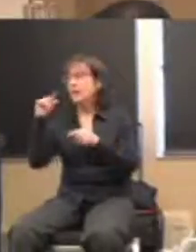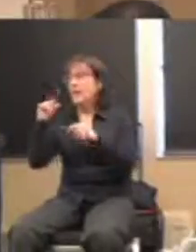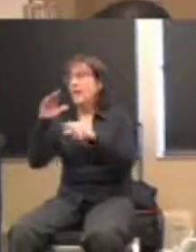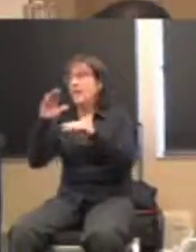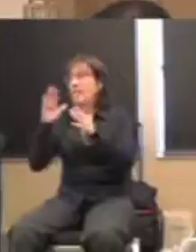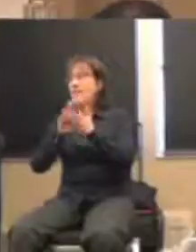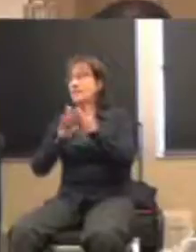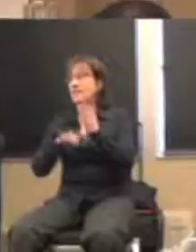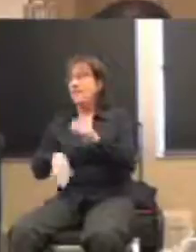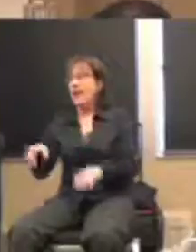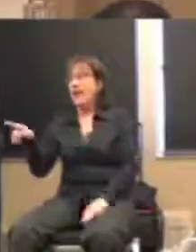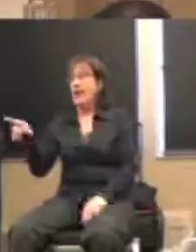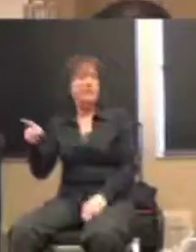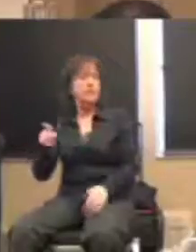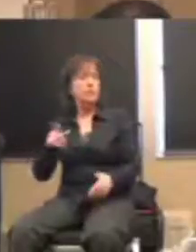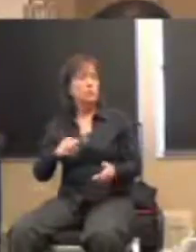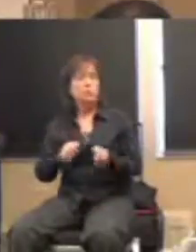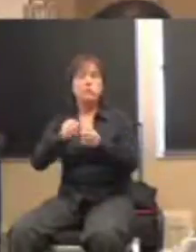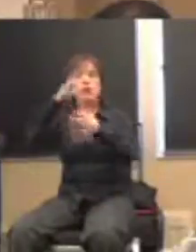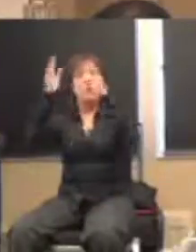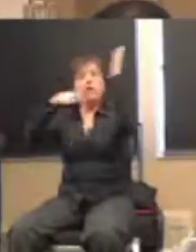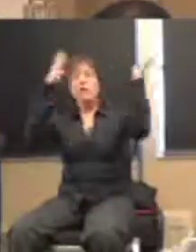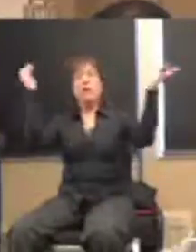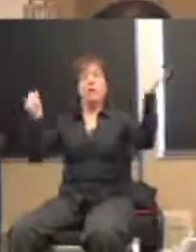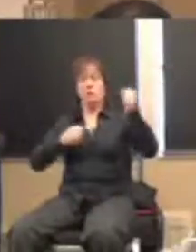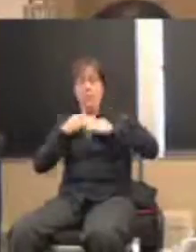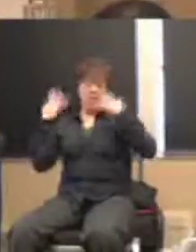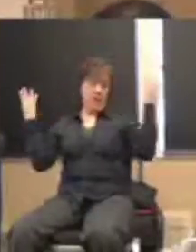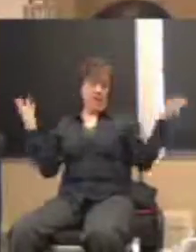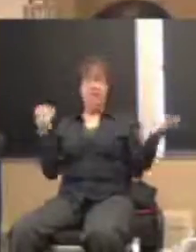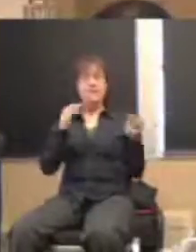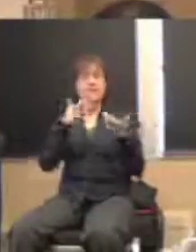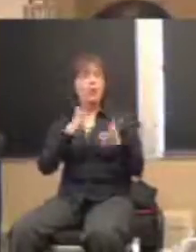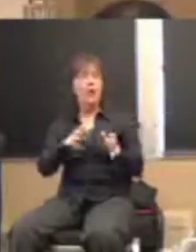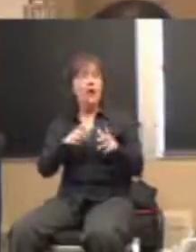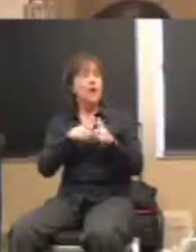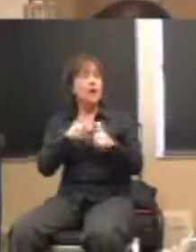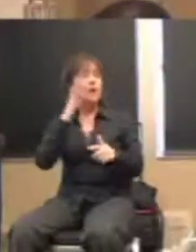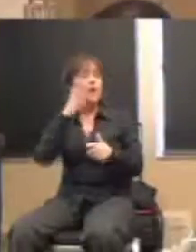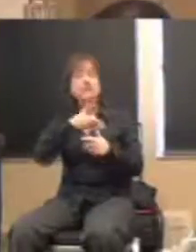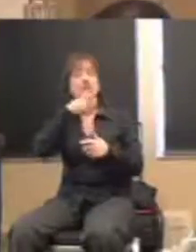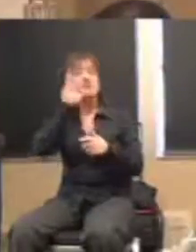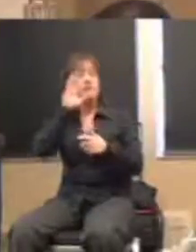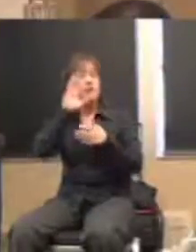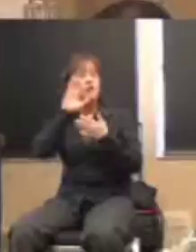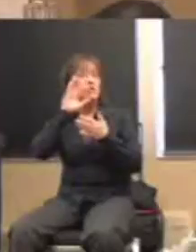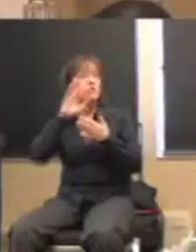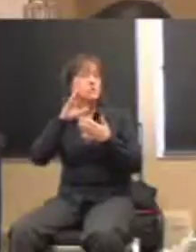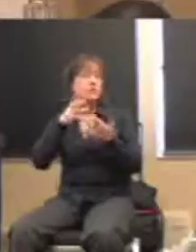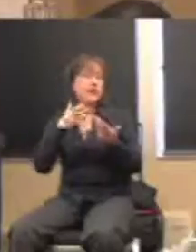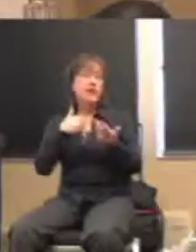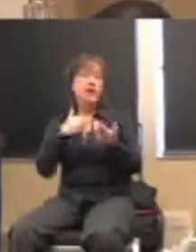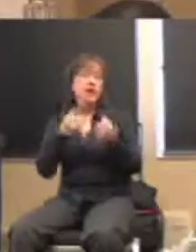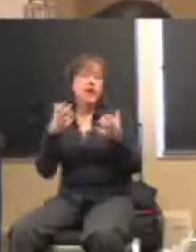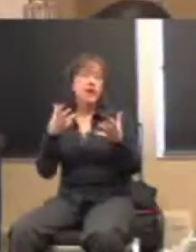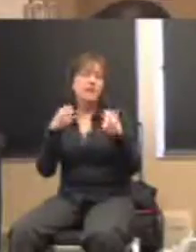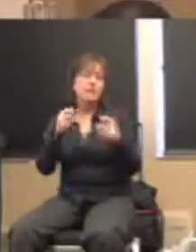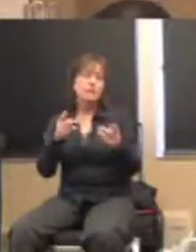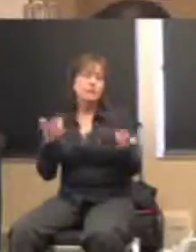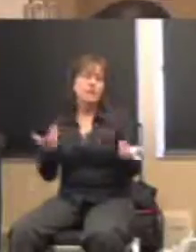because it's either going to get tossed if they really don't want it, or they're going to drink it, and you want there to be lots of opportunities.